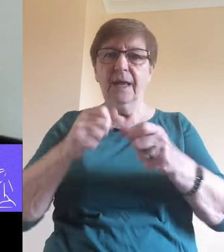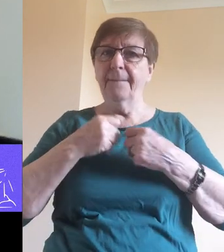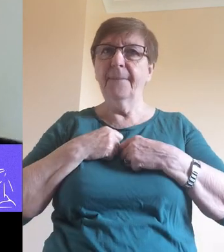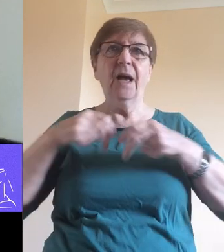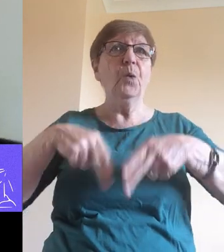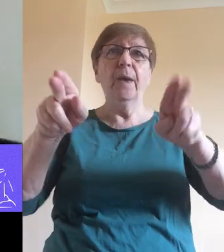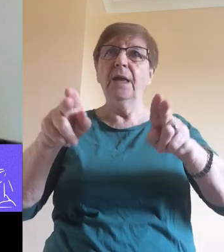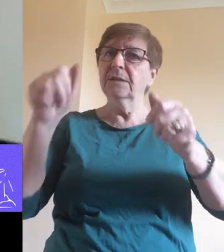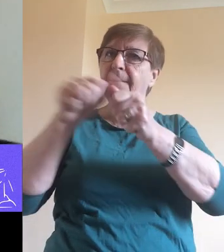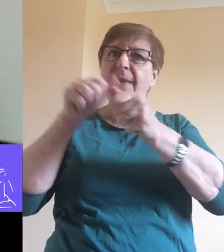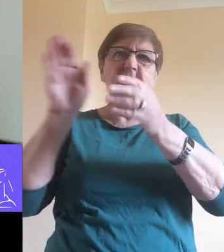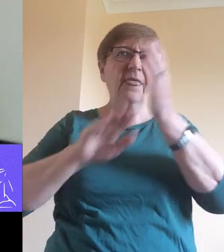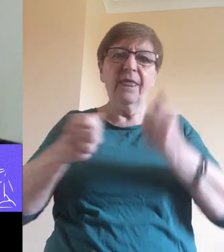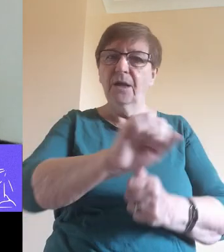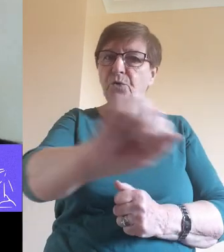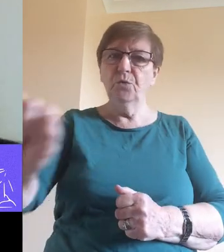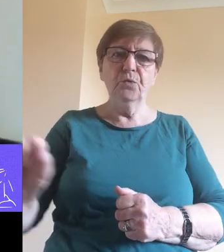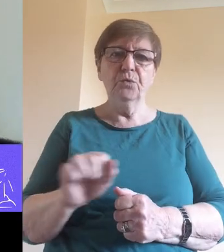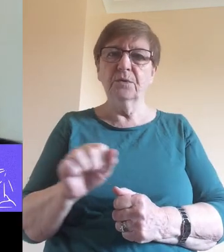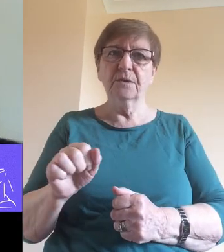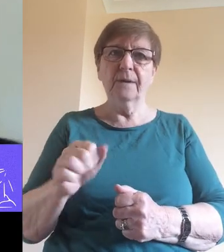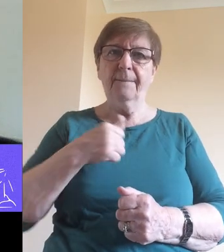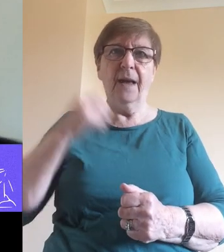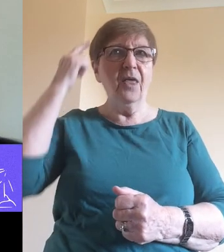ways, and my thoughts than your thoughts.